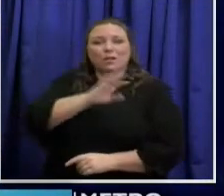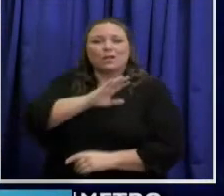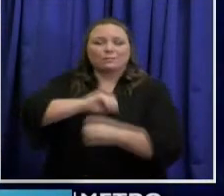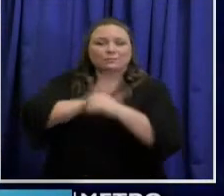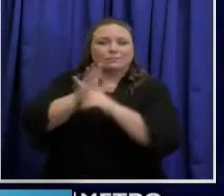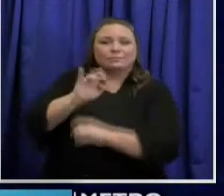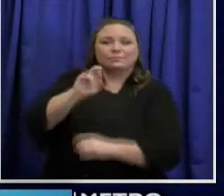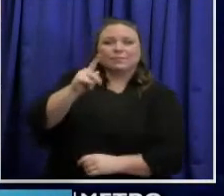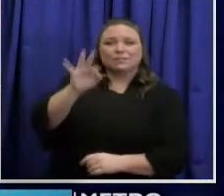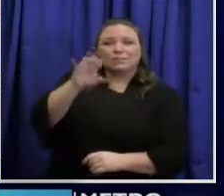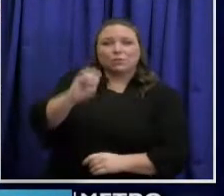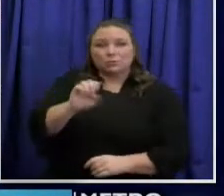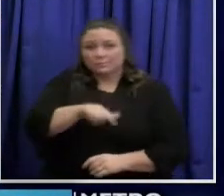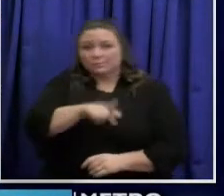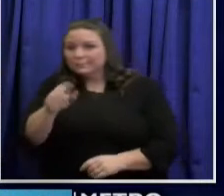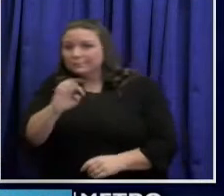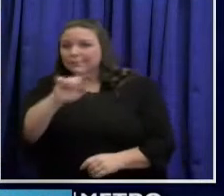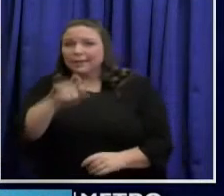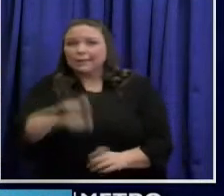Task Force. Alex?